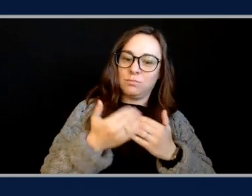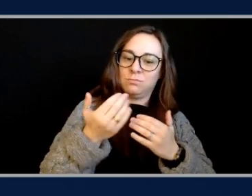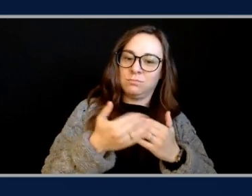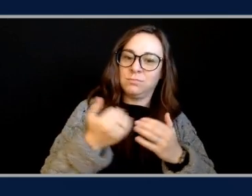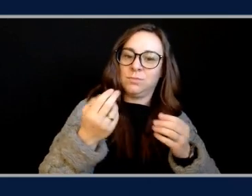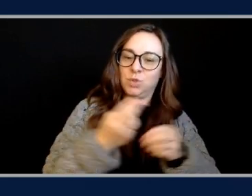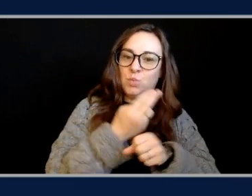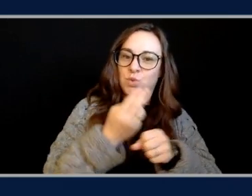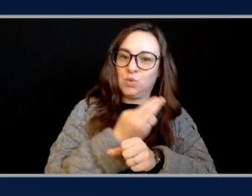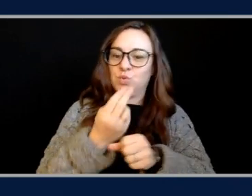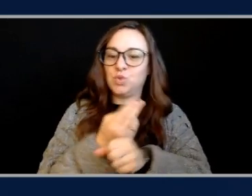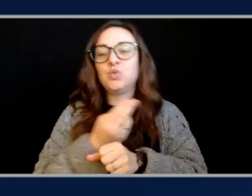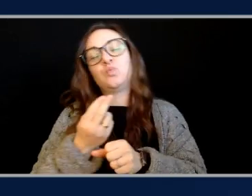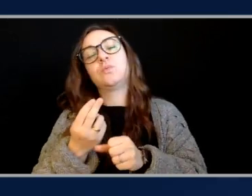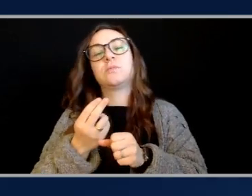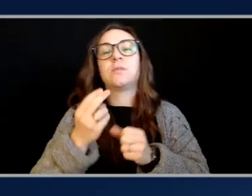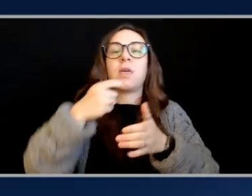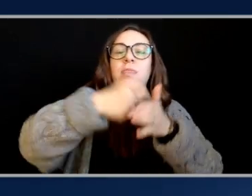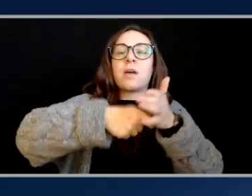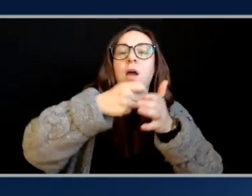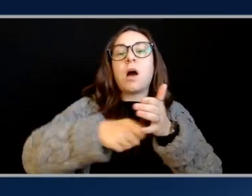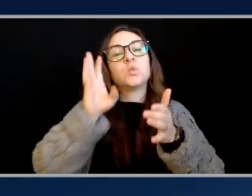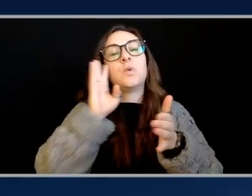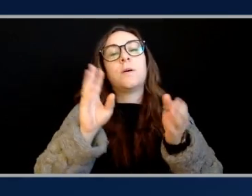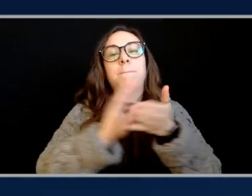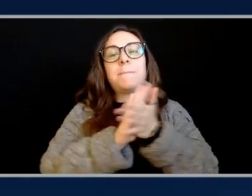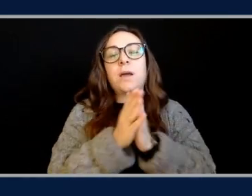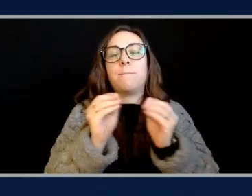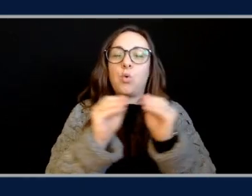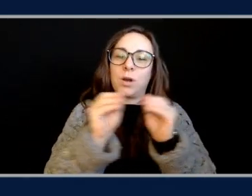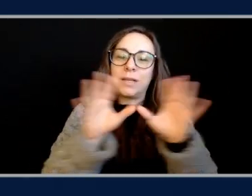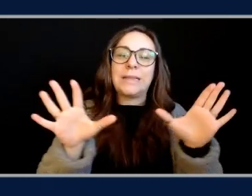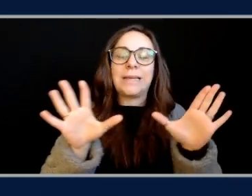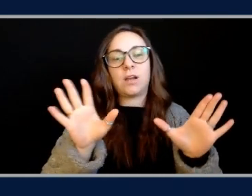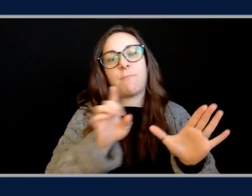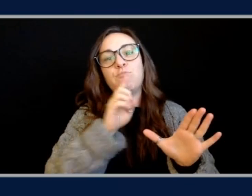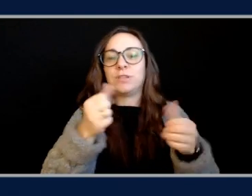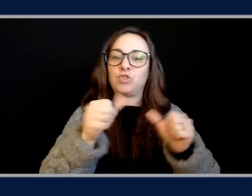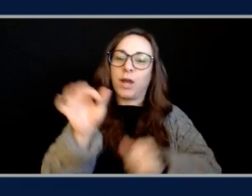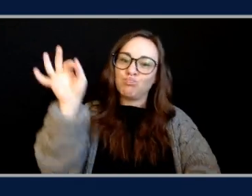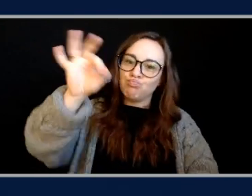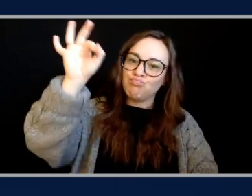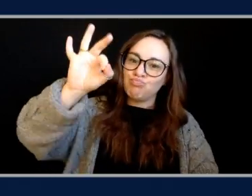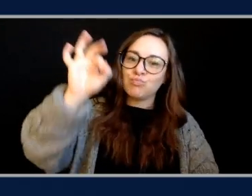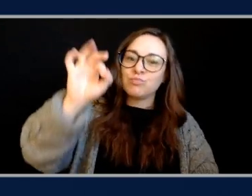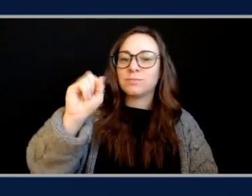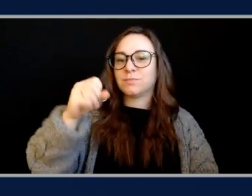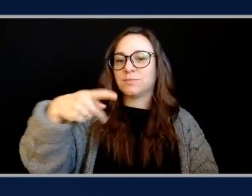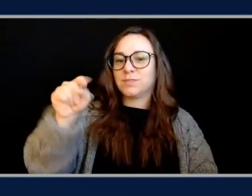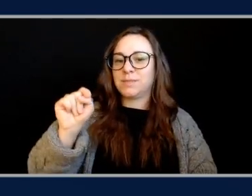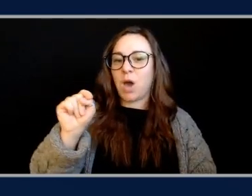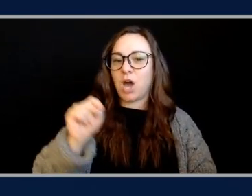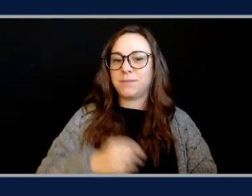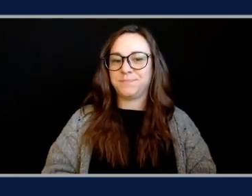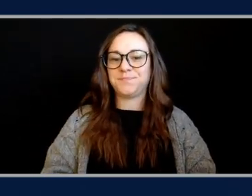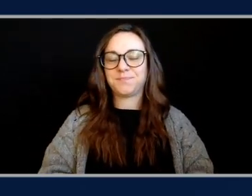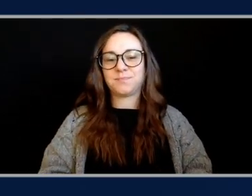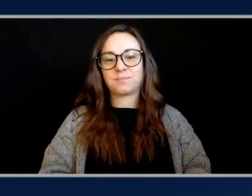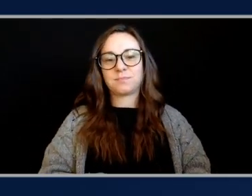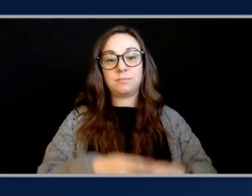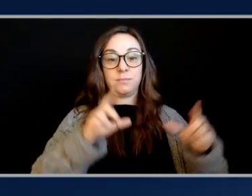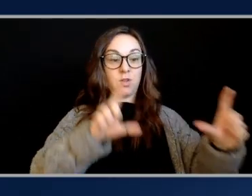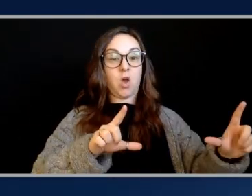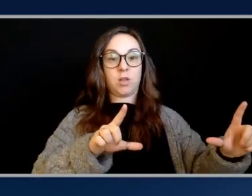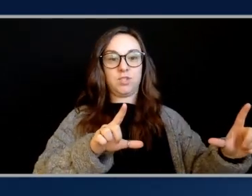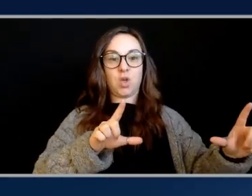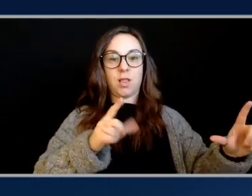are. I'm trying to push Spot as much as possible. And it's some awesome documentation, right? So like right from the console, you've got Spot placement